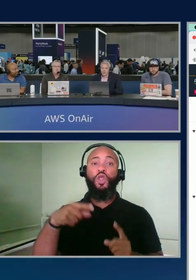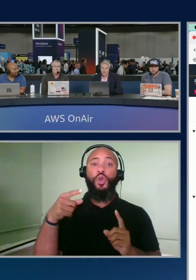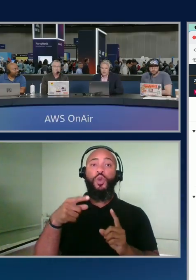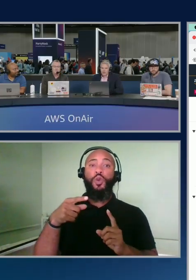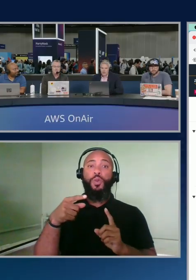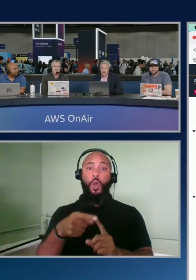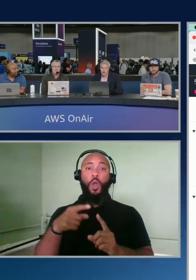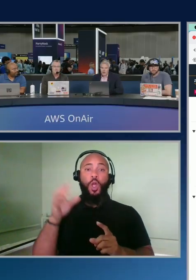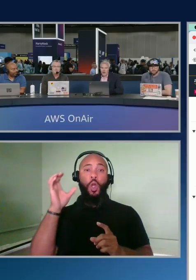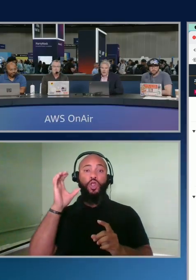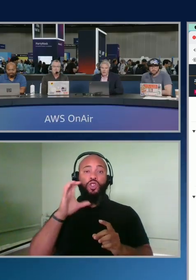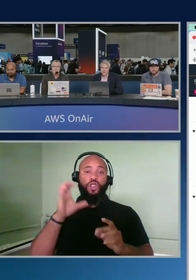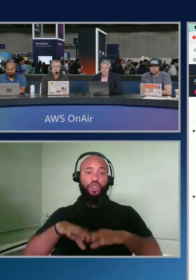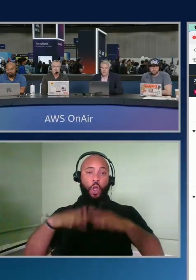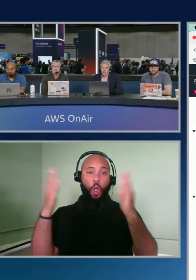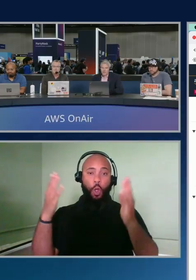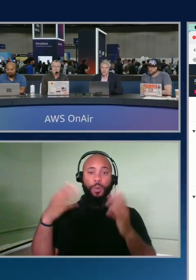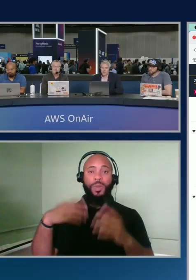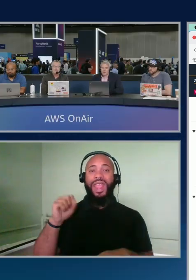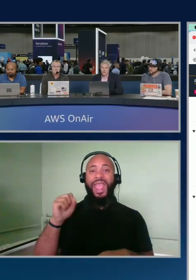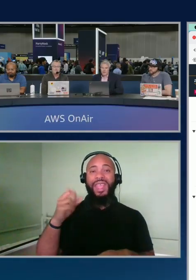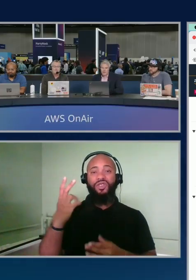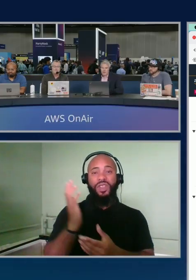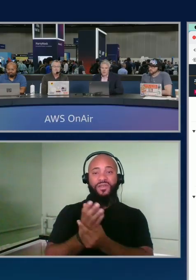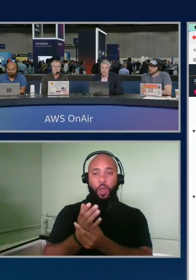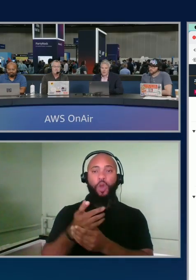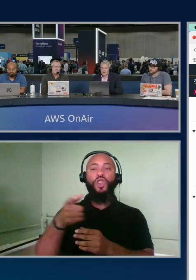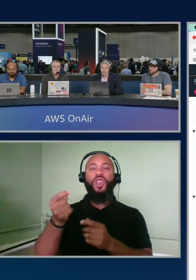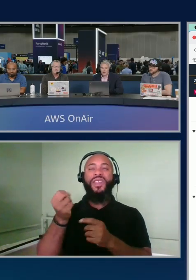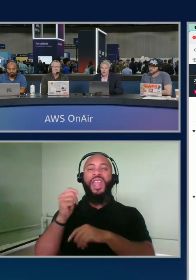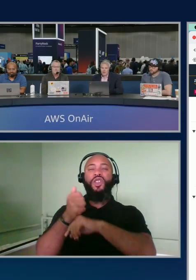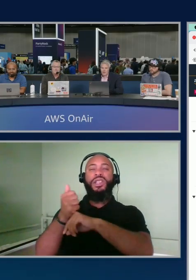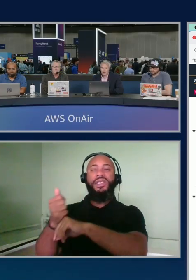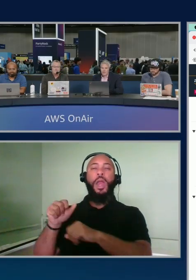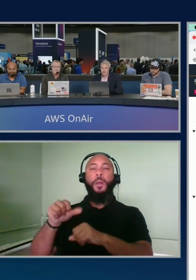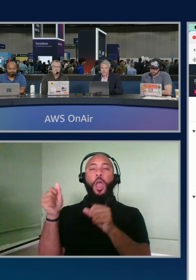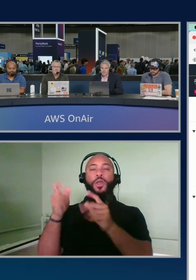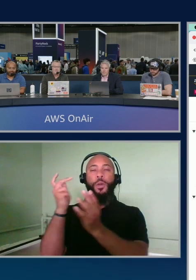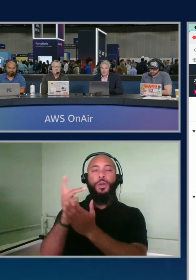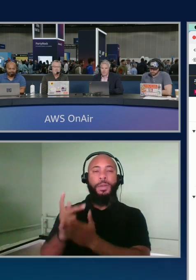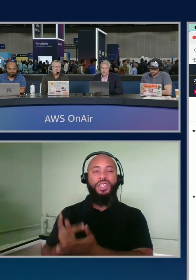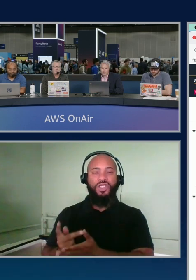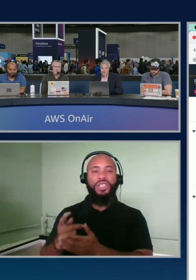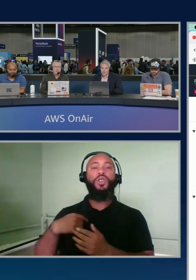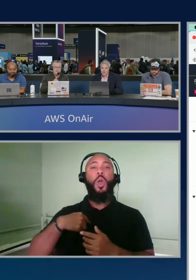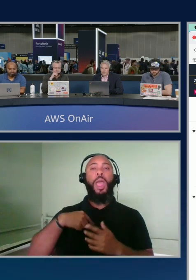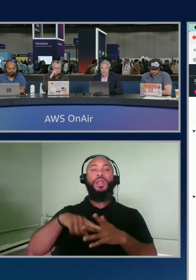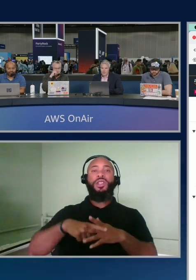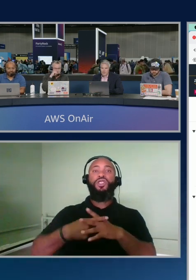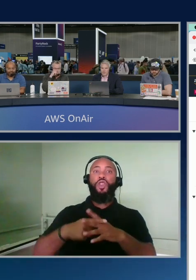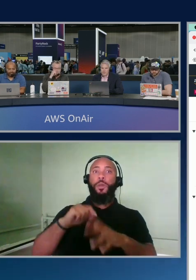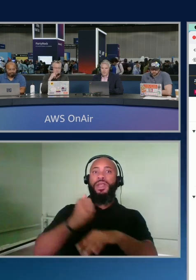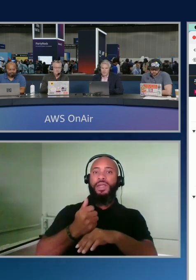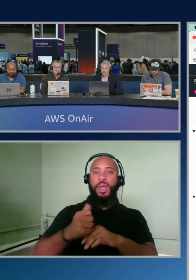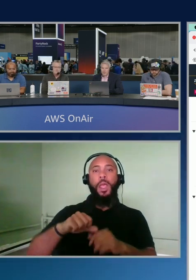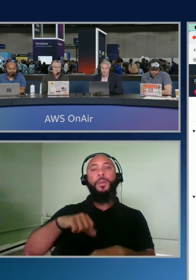for data. Okay. And you're going to set up all the permissions. So I'm going to start by creating a new connection. I'm going to call it zero-ETL.